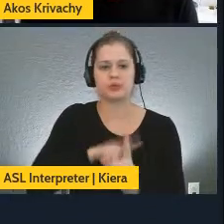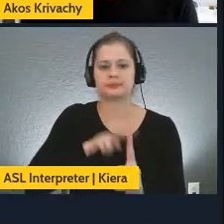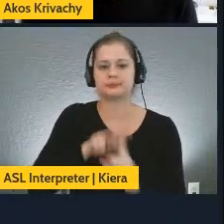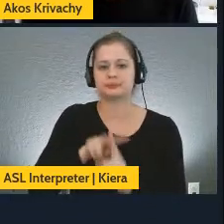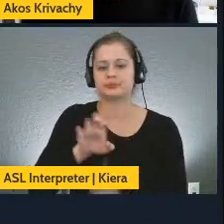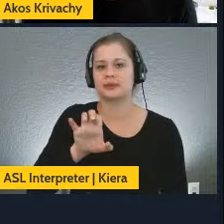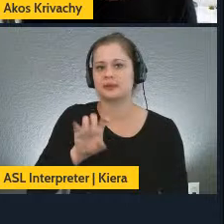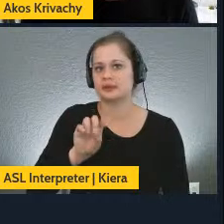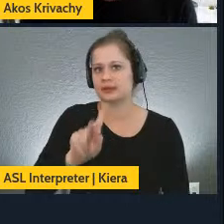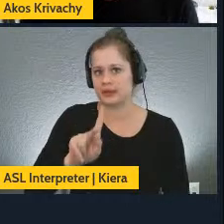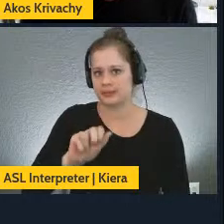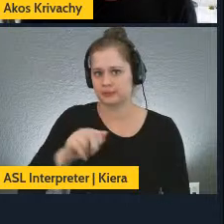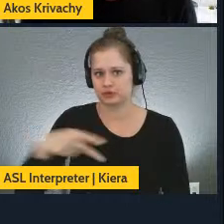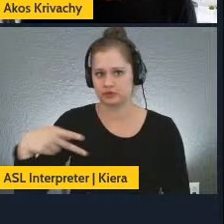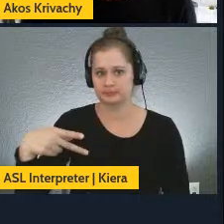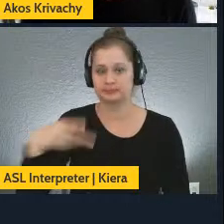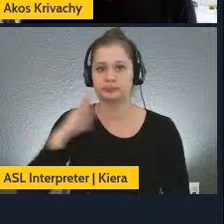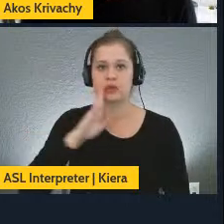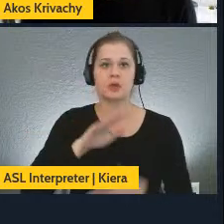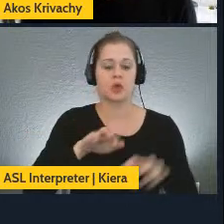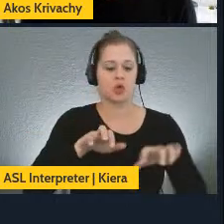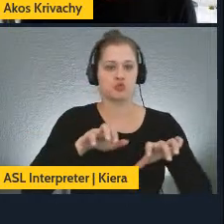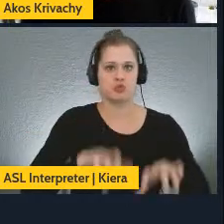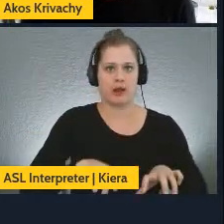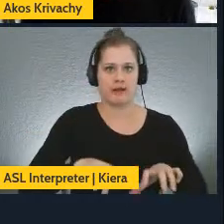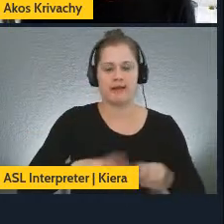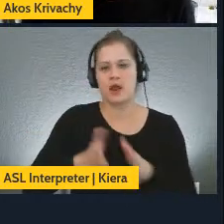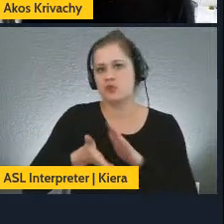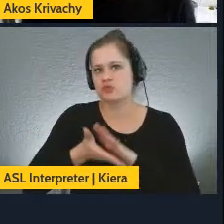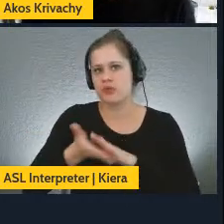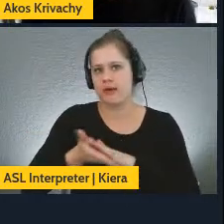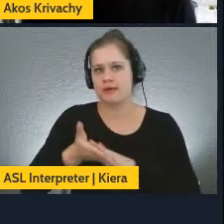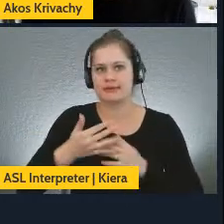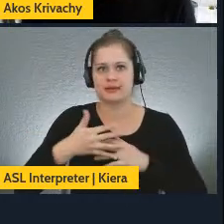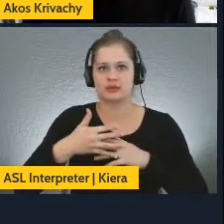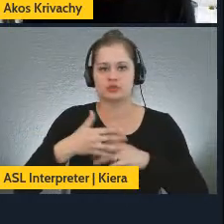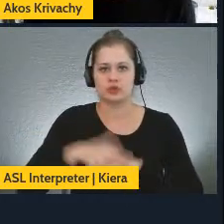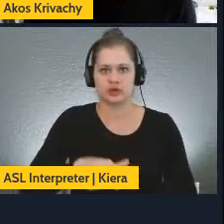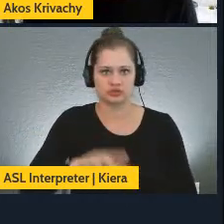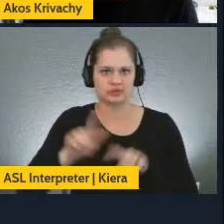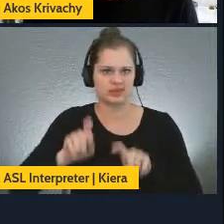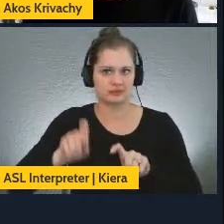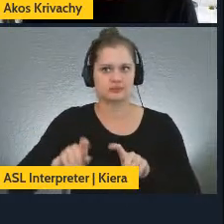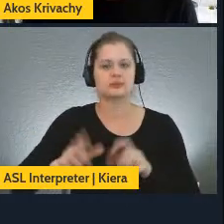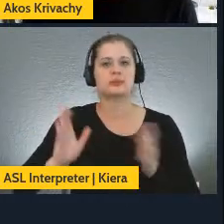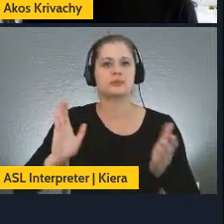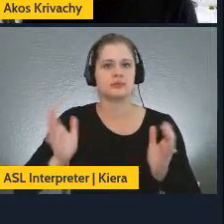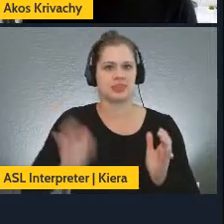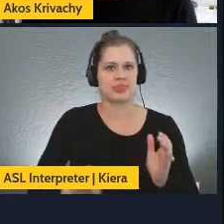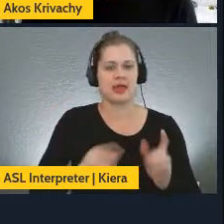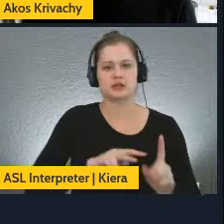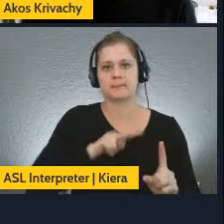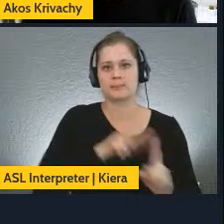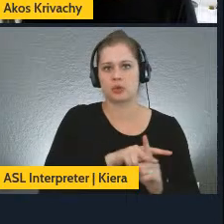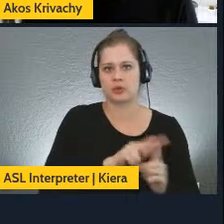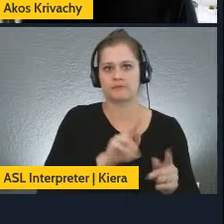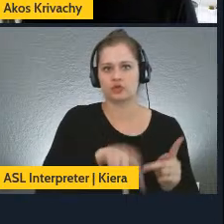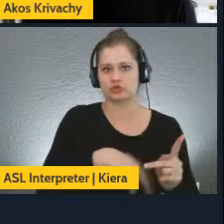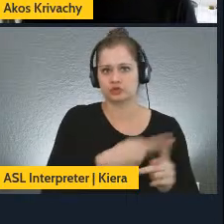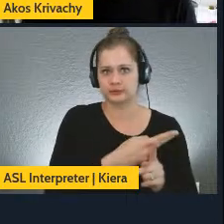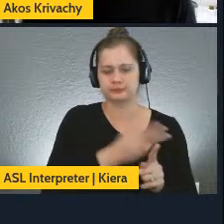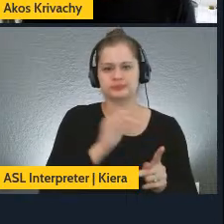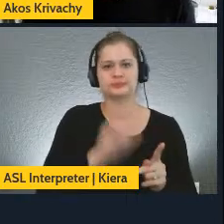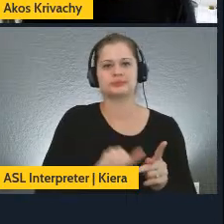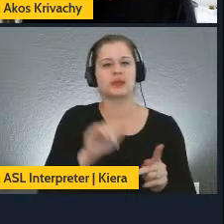account. They write and run the integration tests against that deployed version. This essentially mimics production very closely.